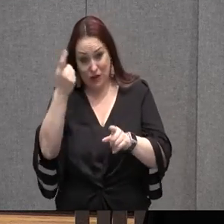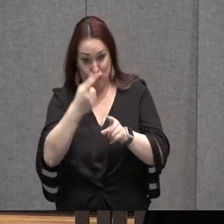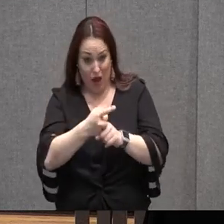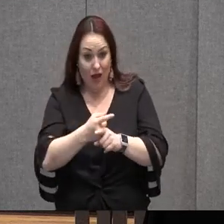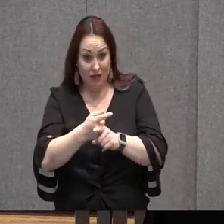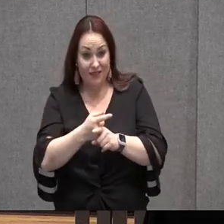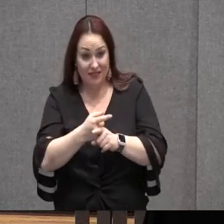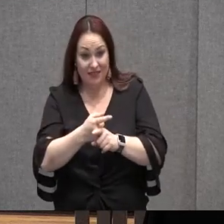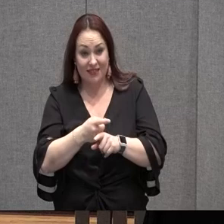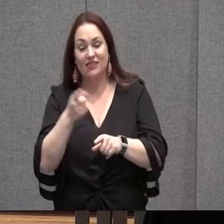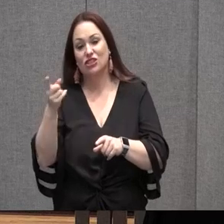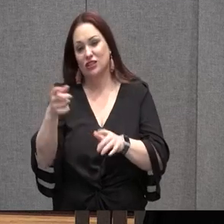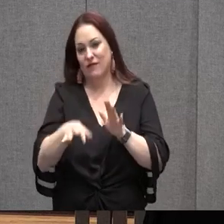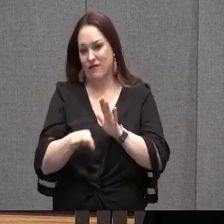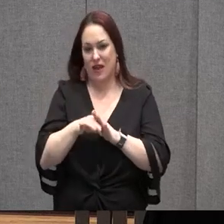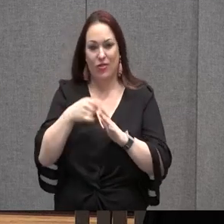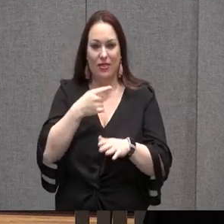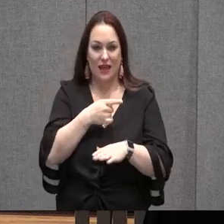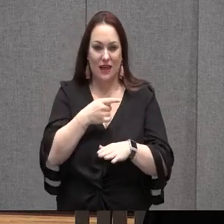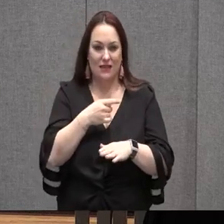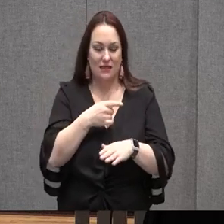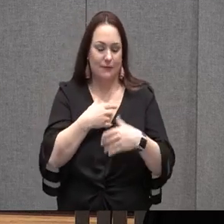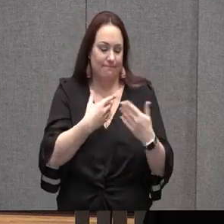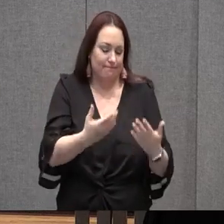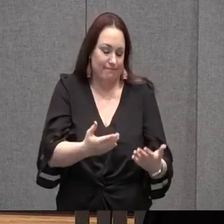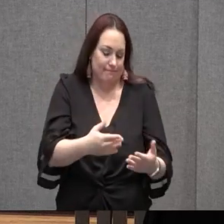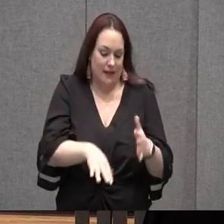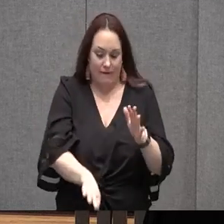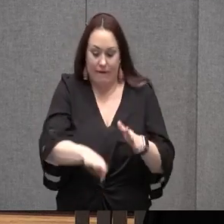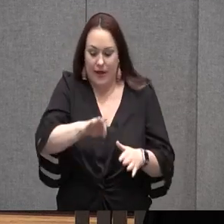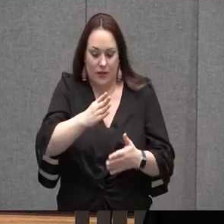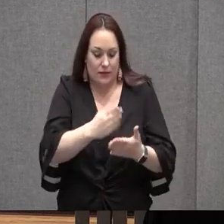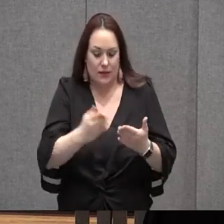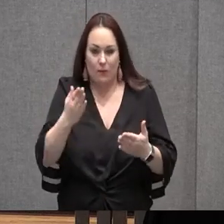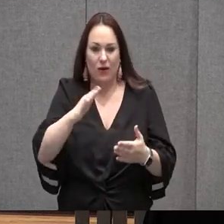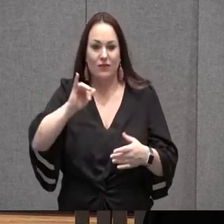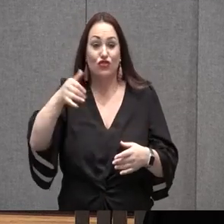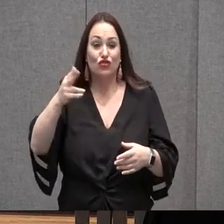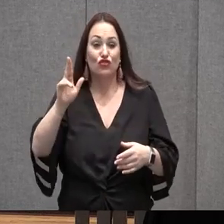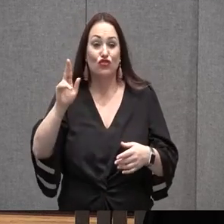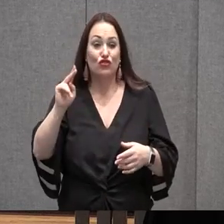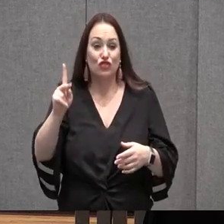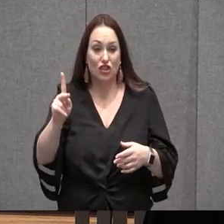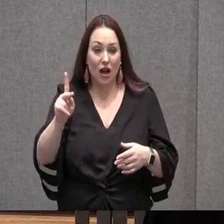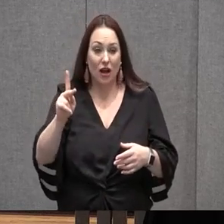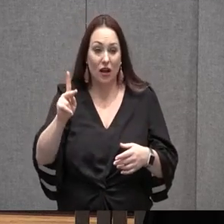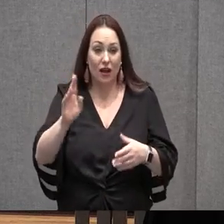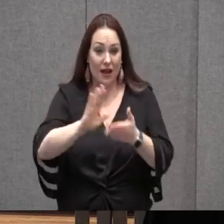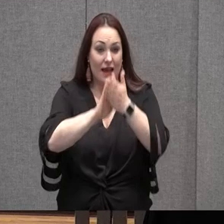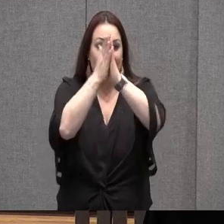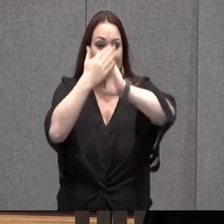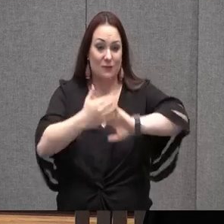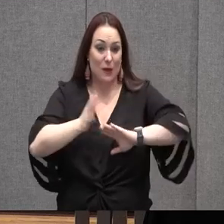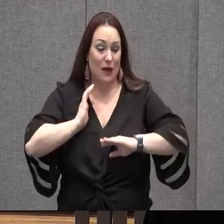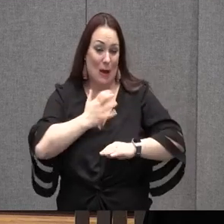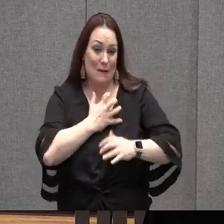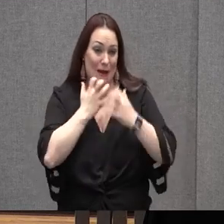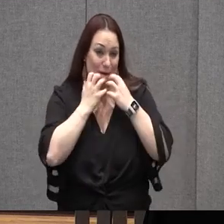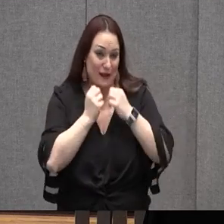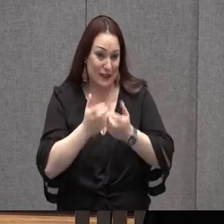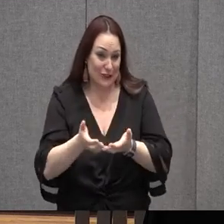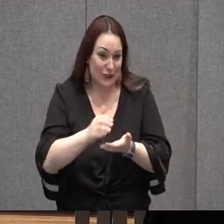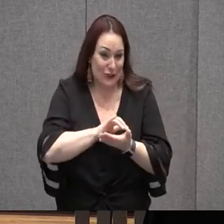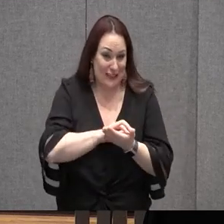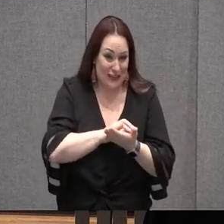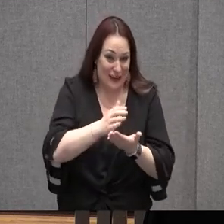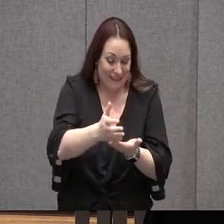So she just found this hanging around. It was somebody's junk. Now it's our treasure. And then